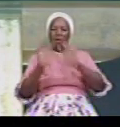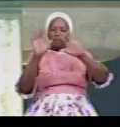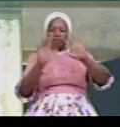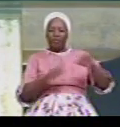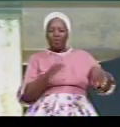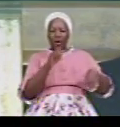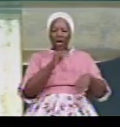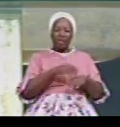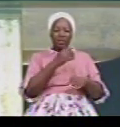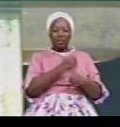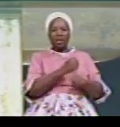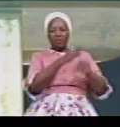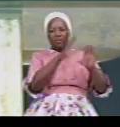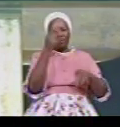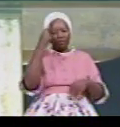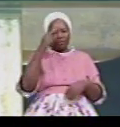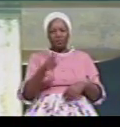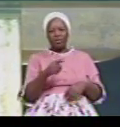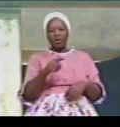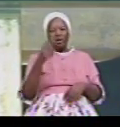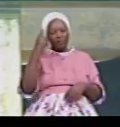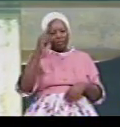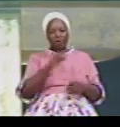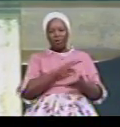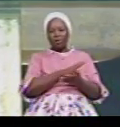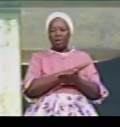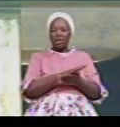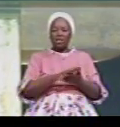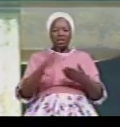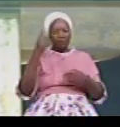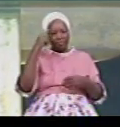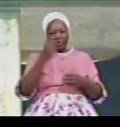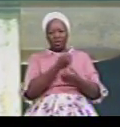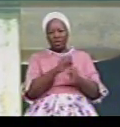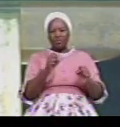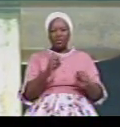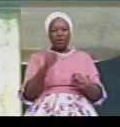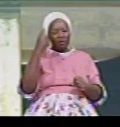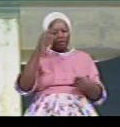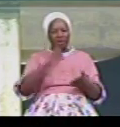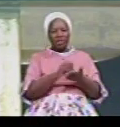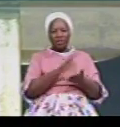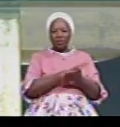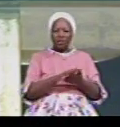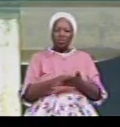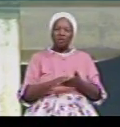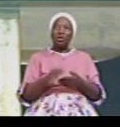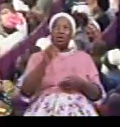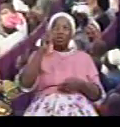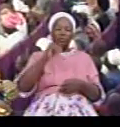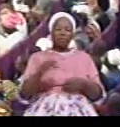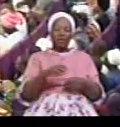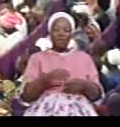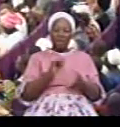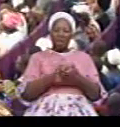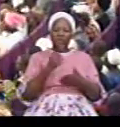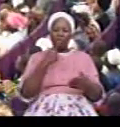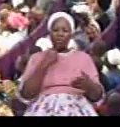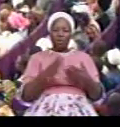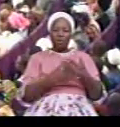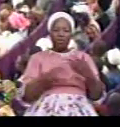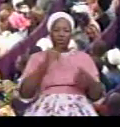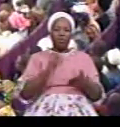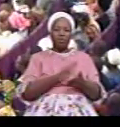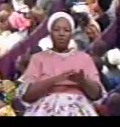Calvary for your redemption, for your purification, for your sanctification, will purify your heart. He